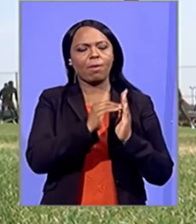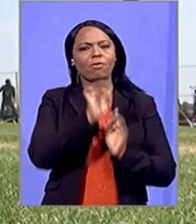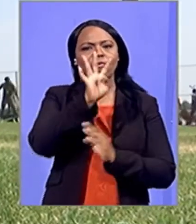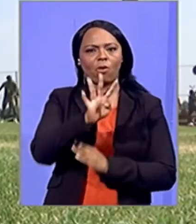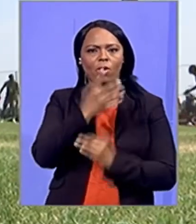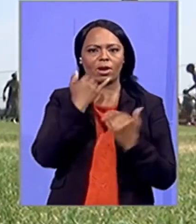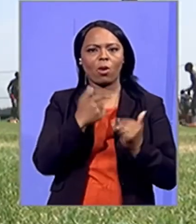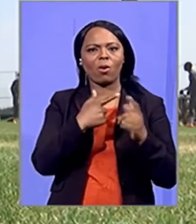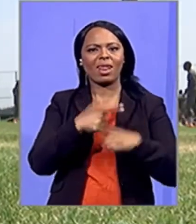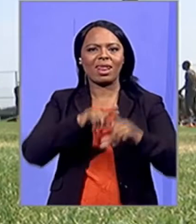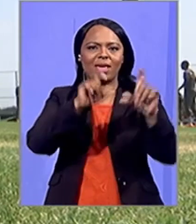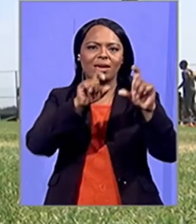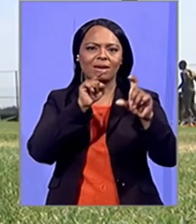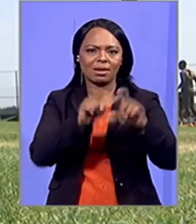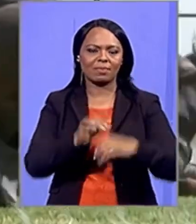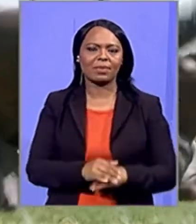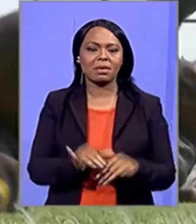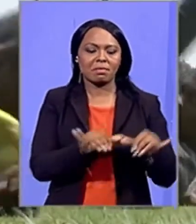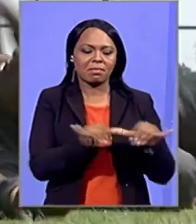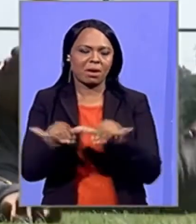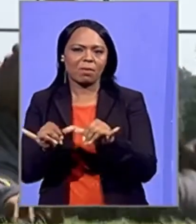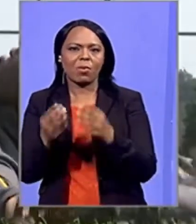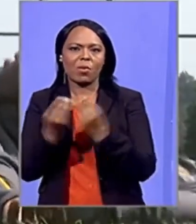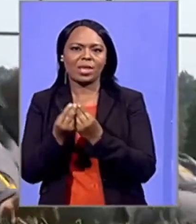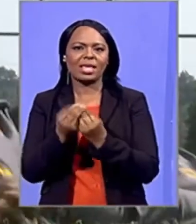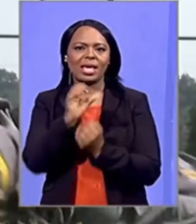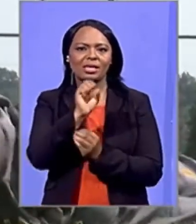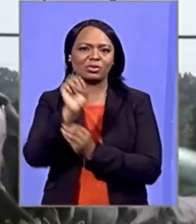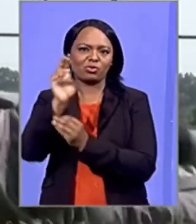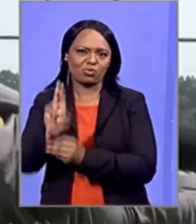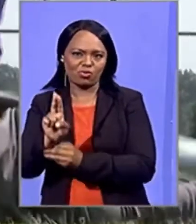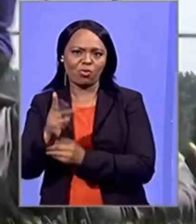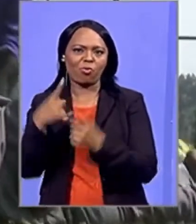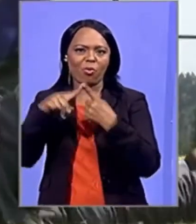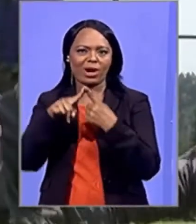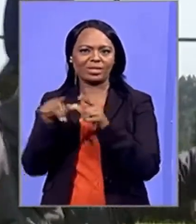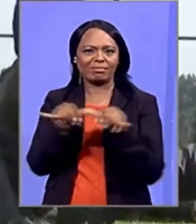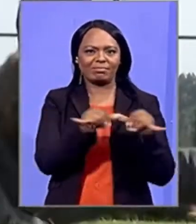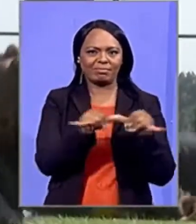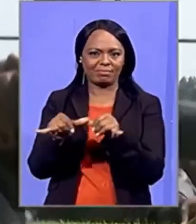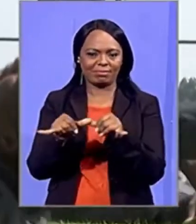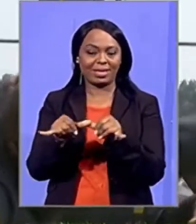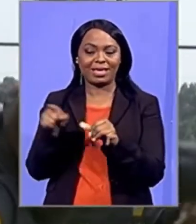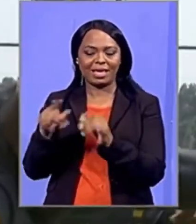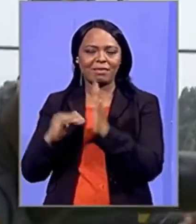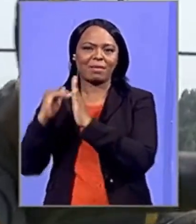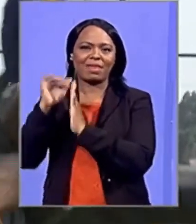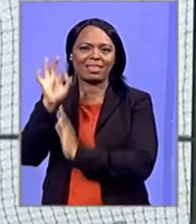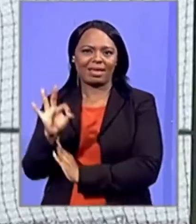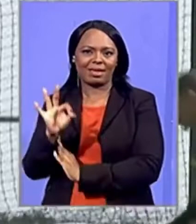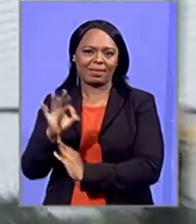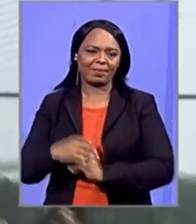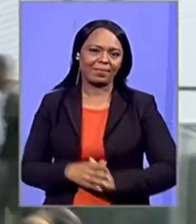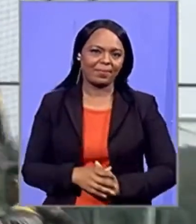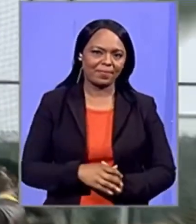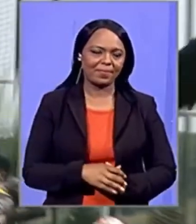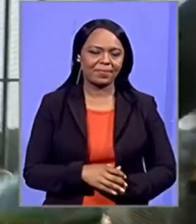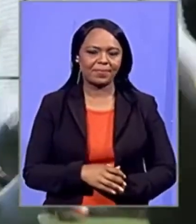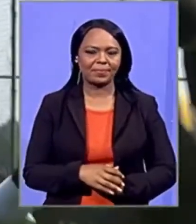leaking gomme e lekana ka dintlha le sehlopha sa SuperSport United seo se lego maemong a boraro.